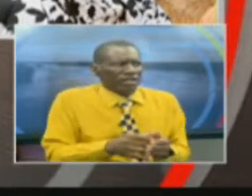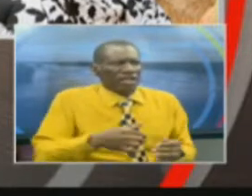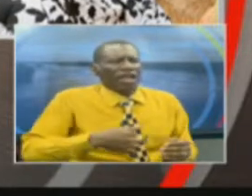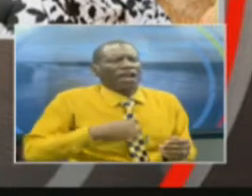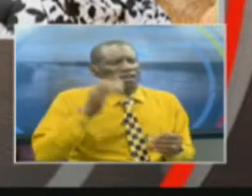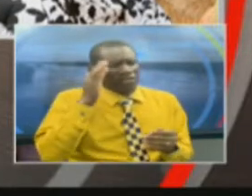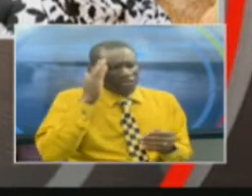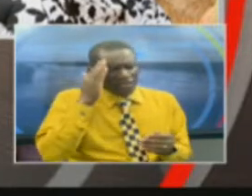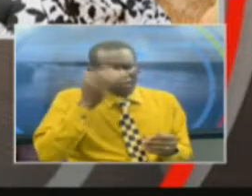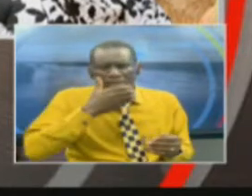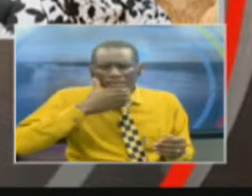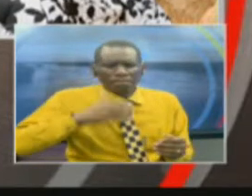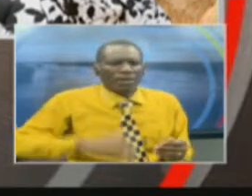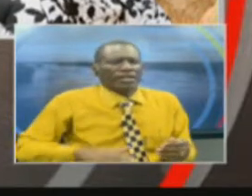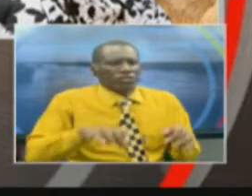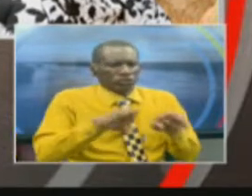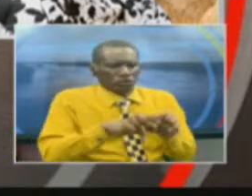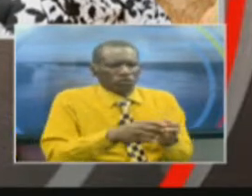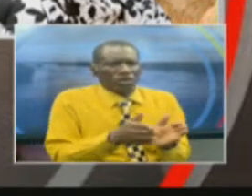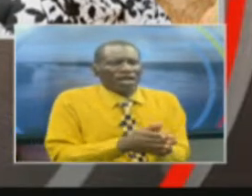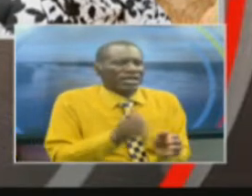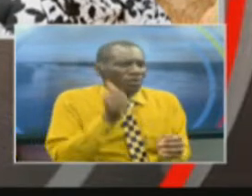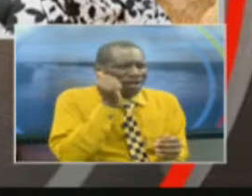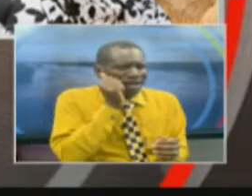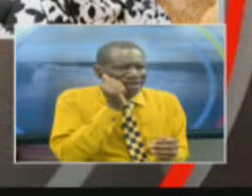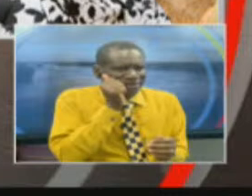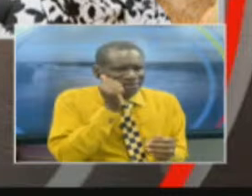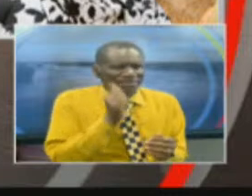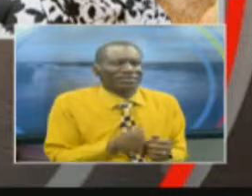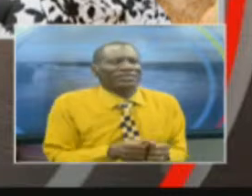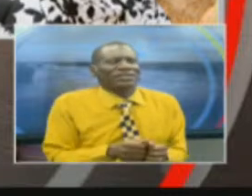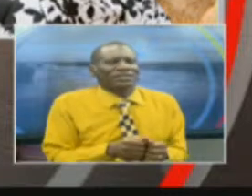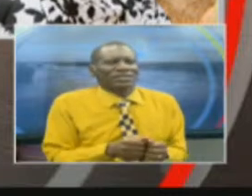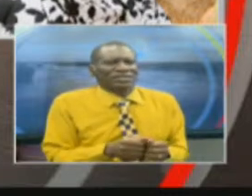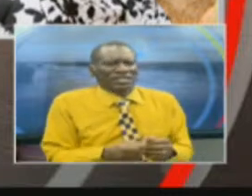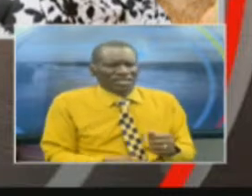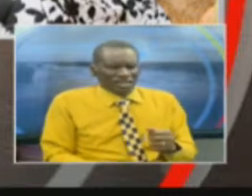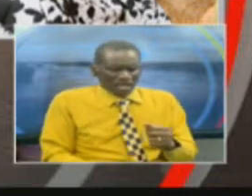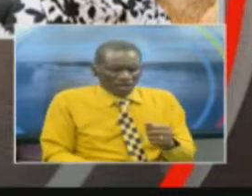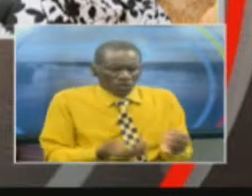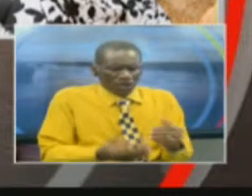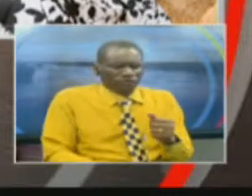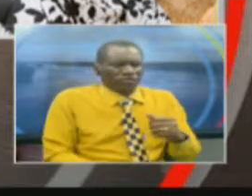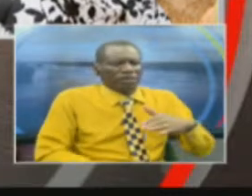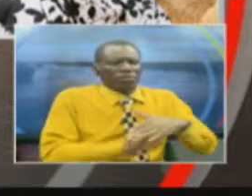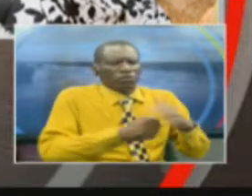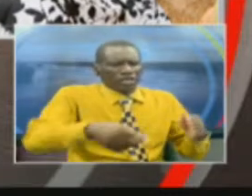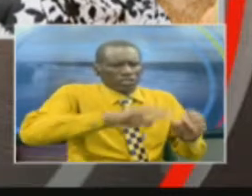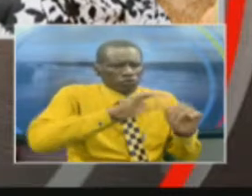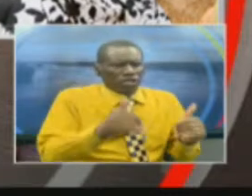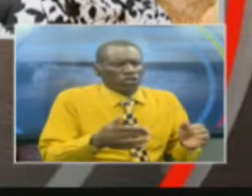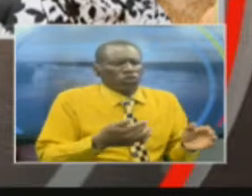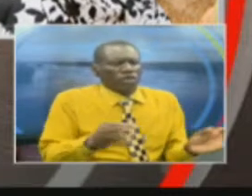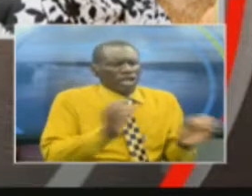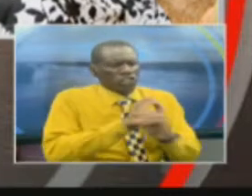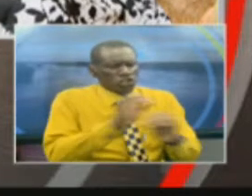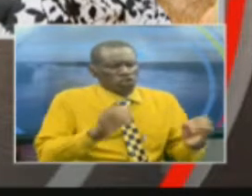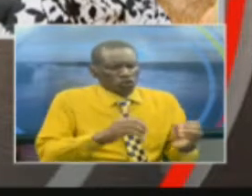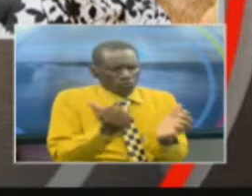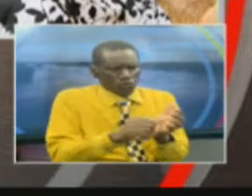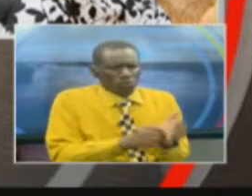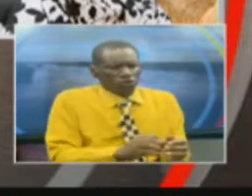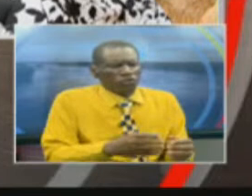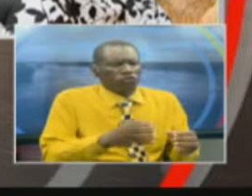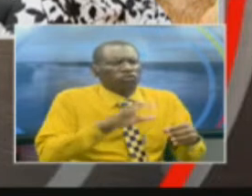think our parents and our aunts have been there for us. So we haven't gotten to the place of